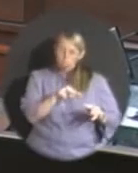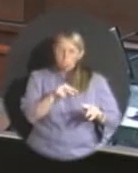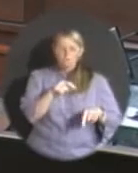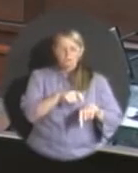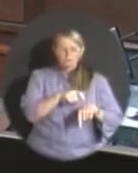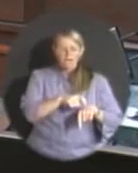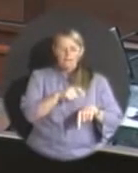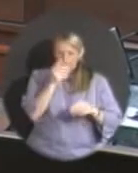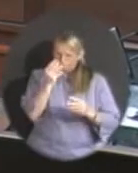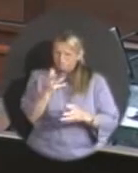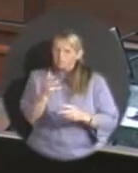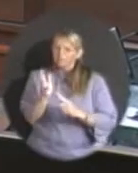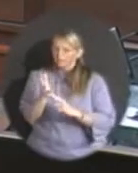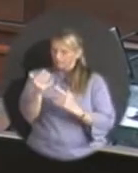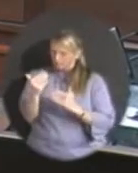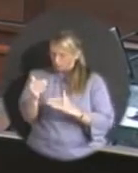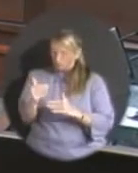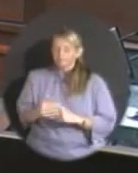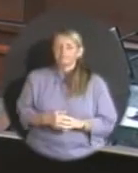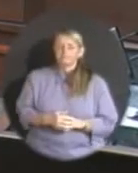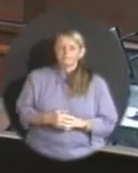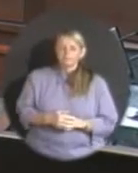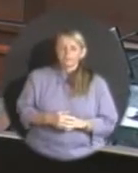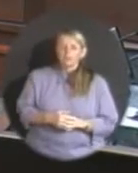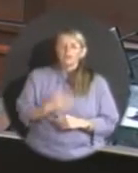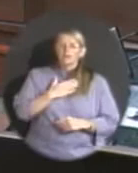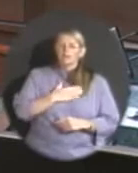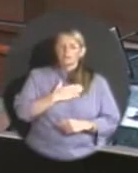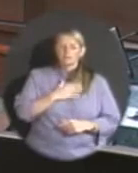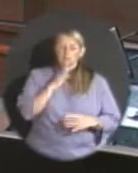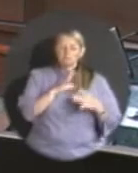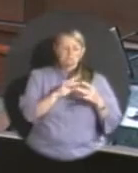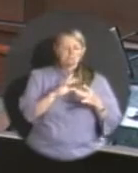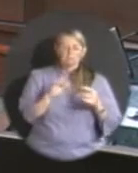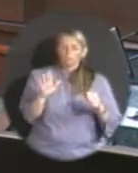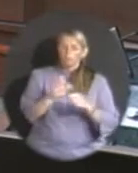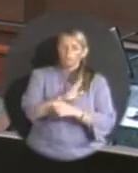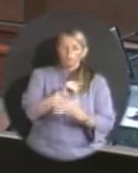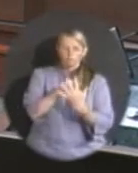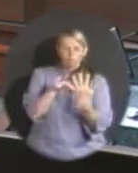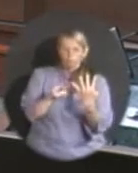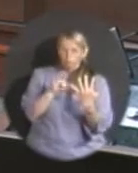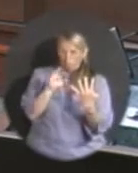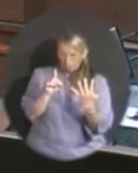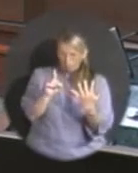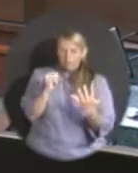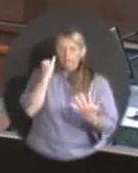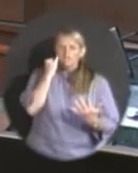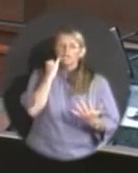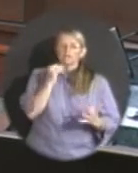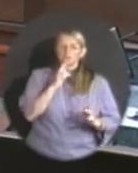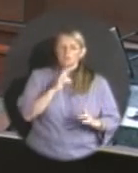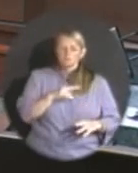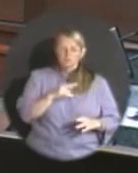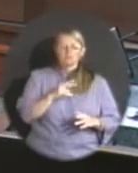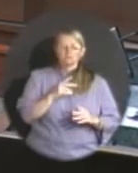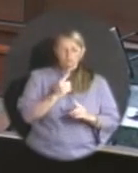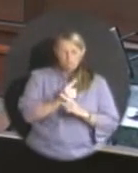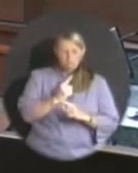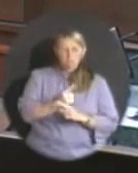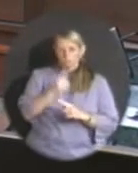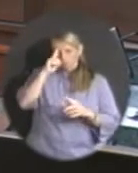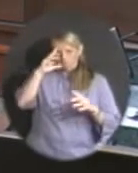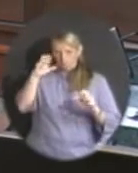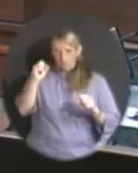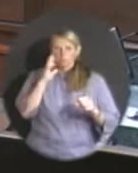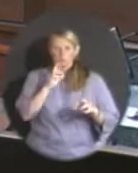5-minute time limit has expired. Please direct your comments to the entire board. If a response is appropriate, the president will respond or refer to another individual. In